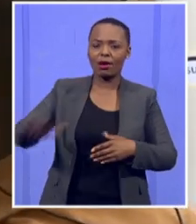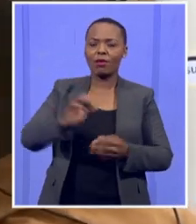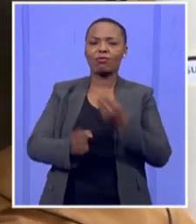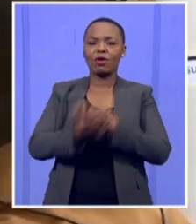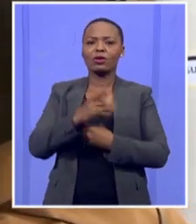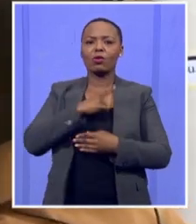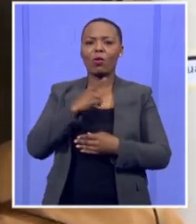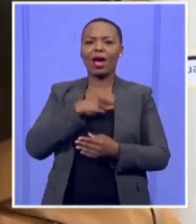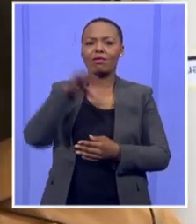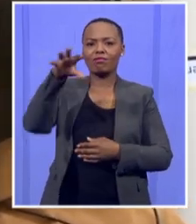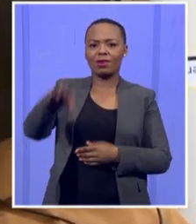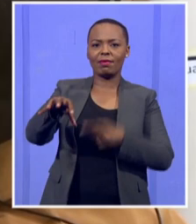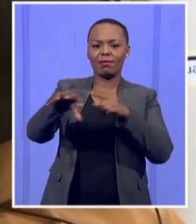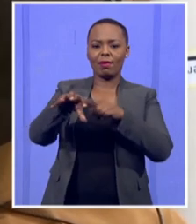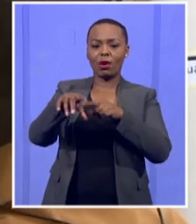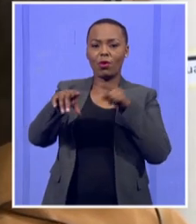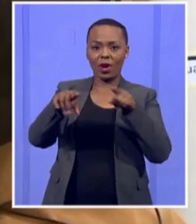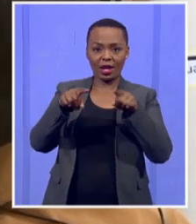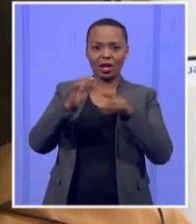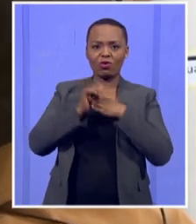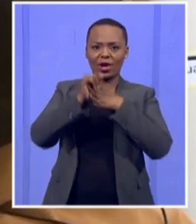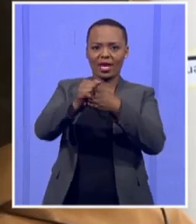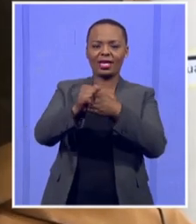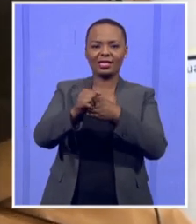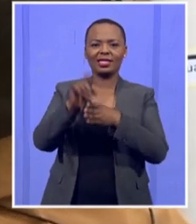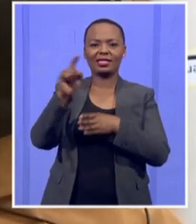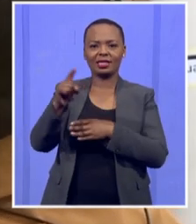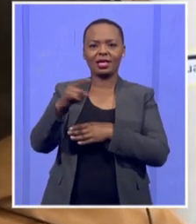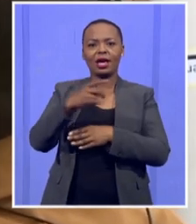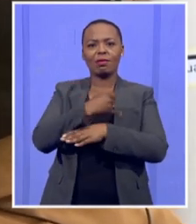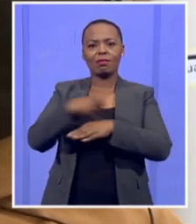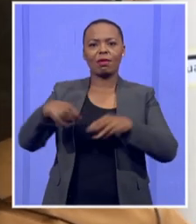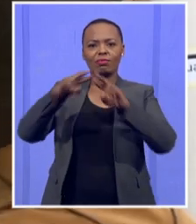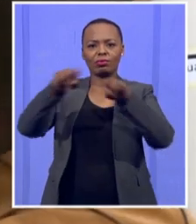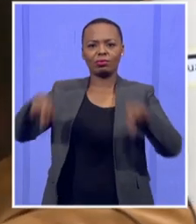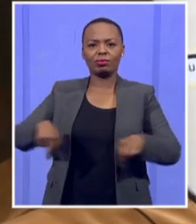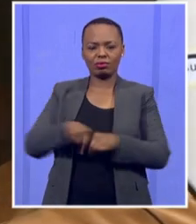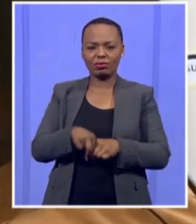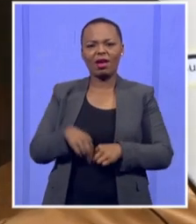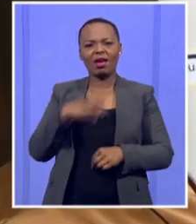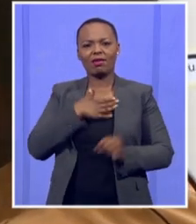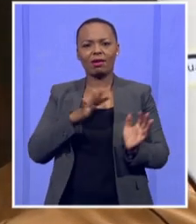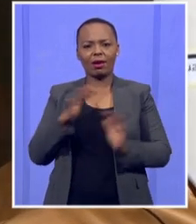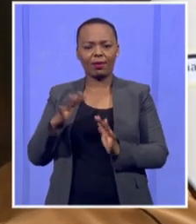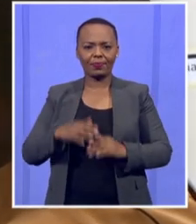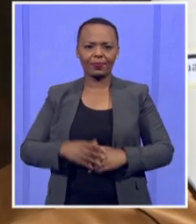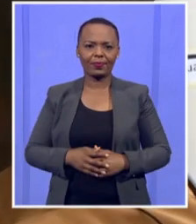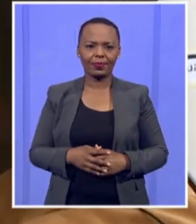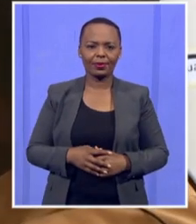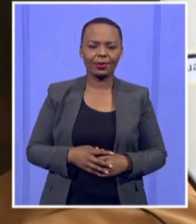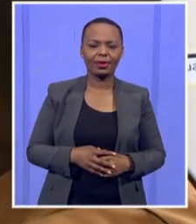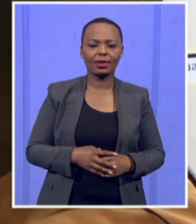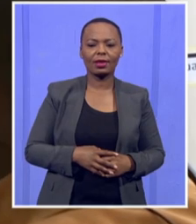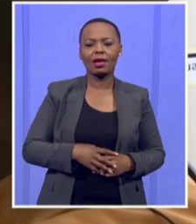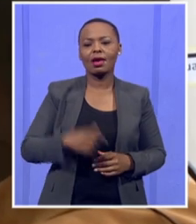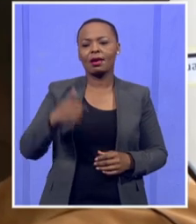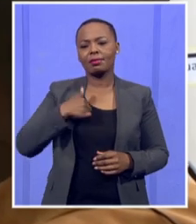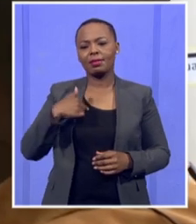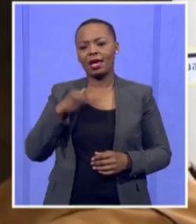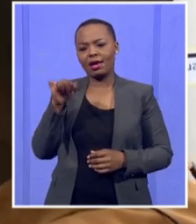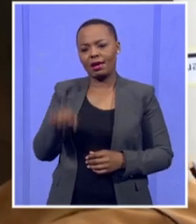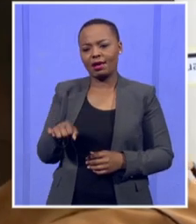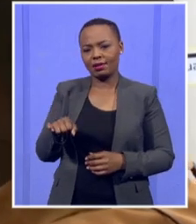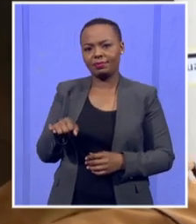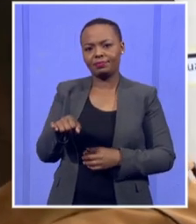base of, and you're going to be the head of that. What does this mean to you, and what does this mean for the whole province? Yeah, I mean, to me,